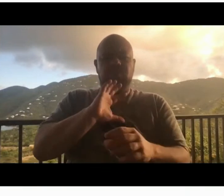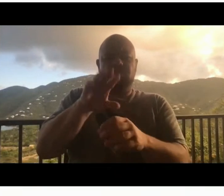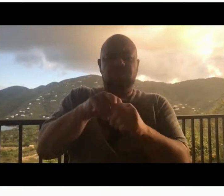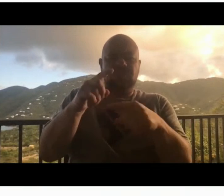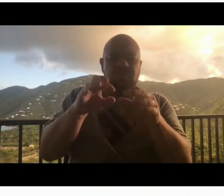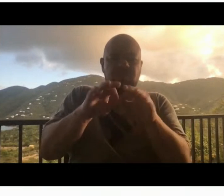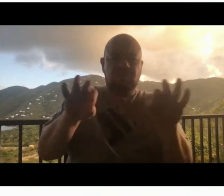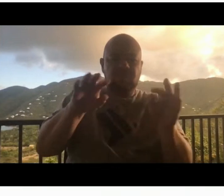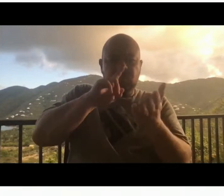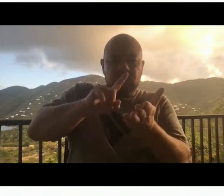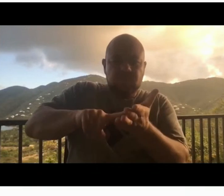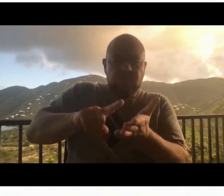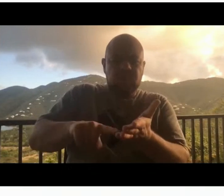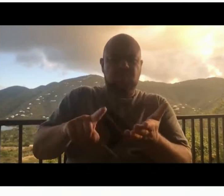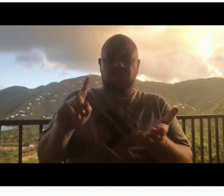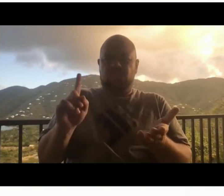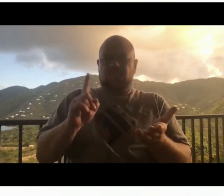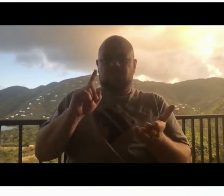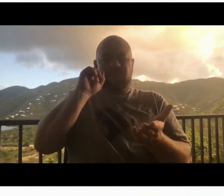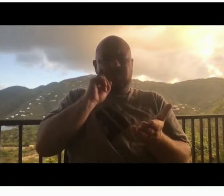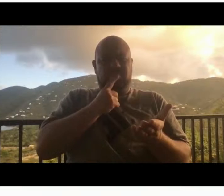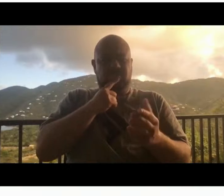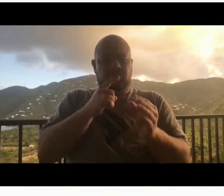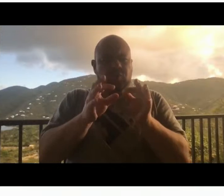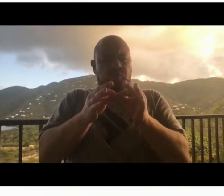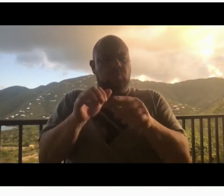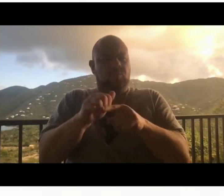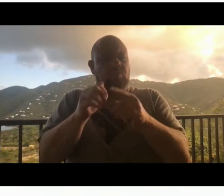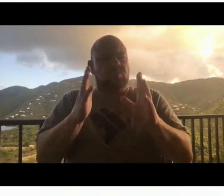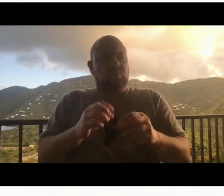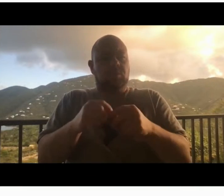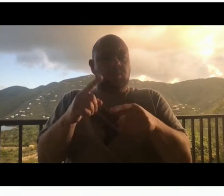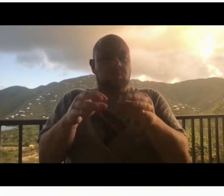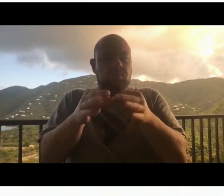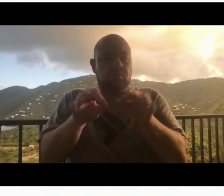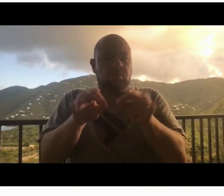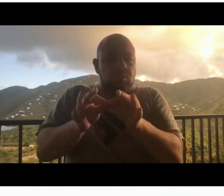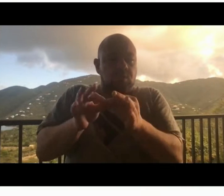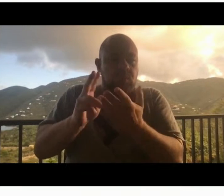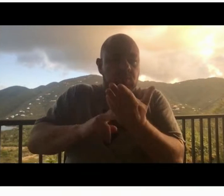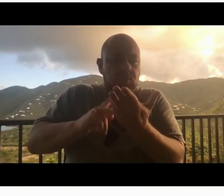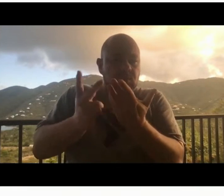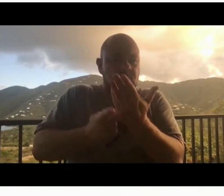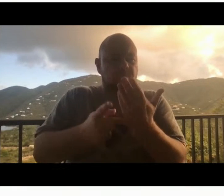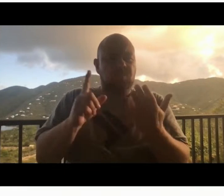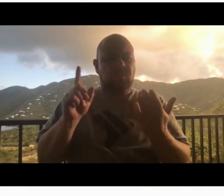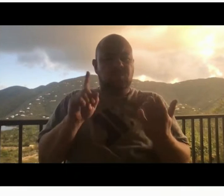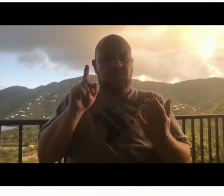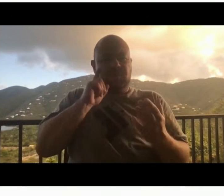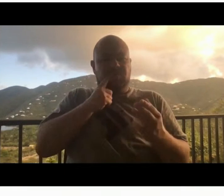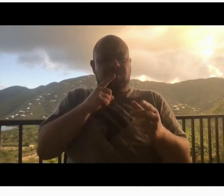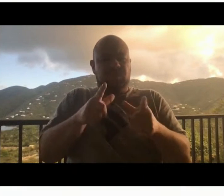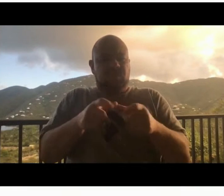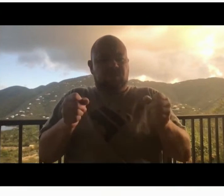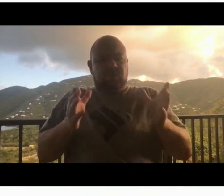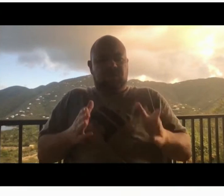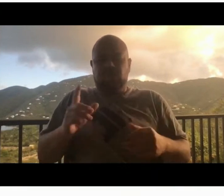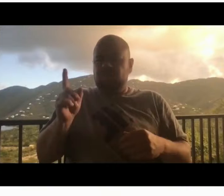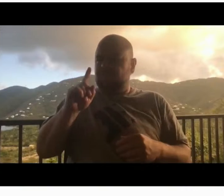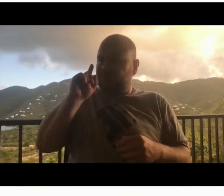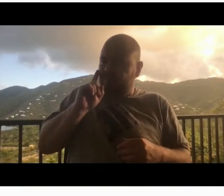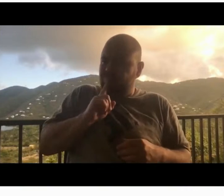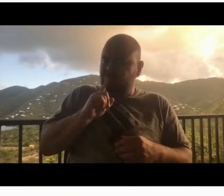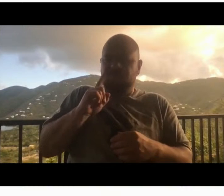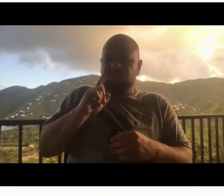teaching of sign language and sign language research? Where are the deaf interpreter trainers in the interpreter training programs? Where are the